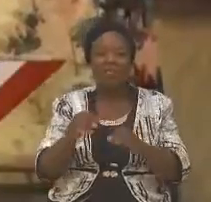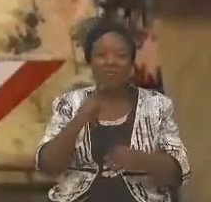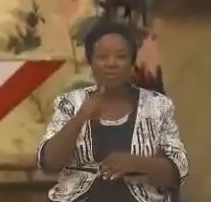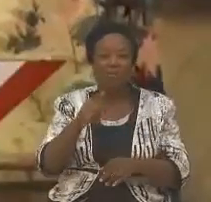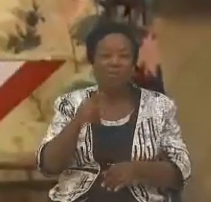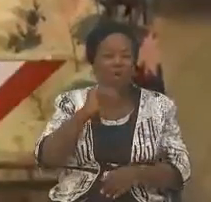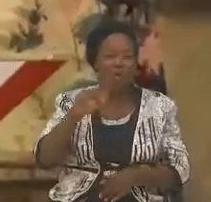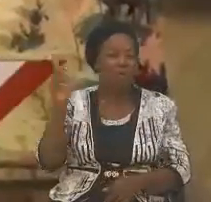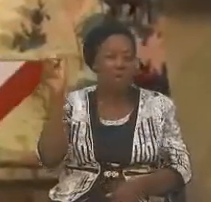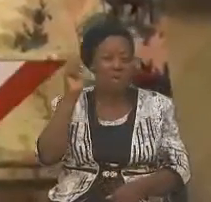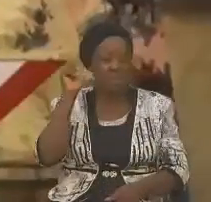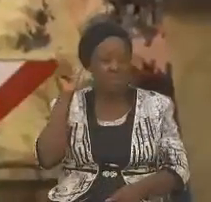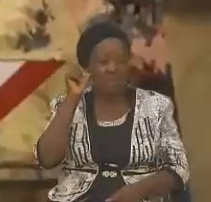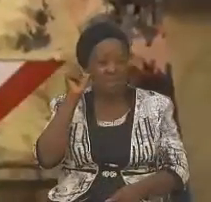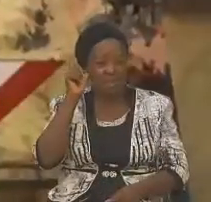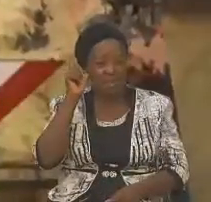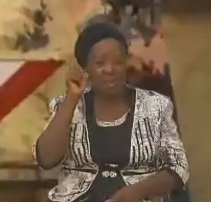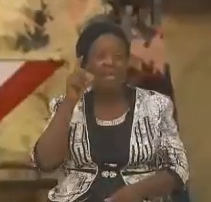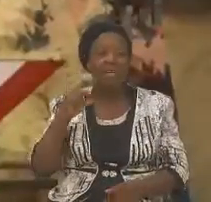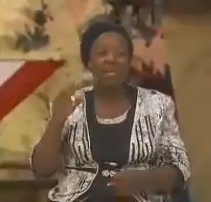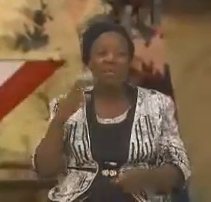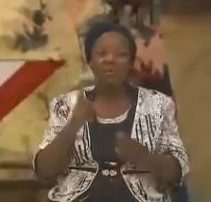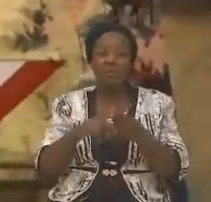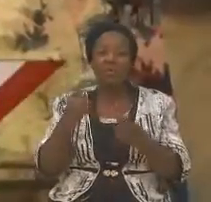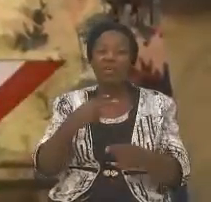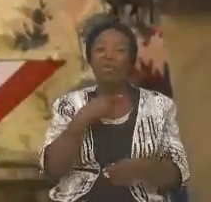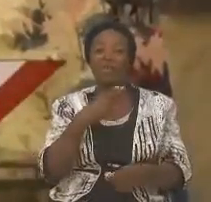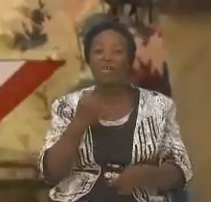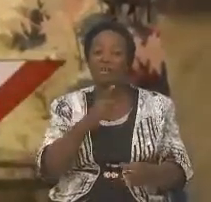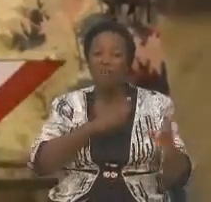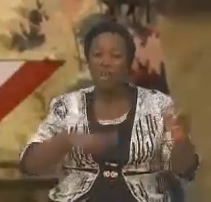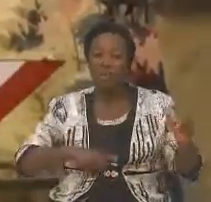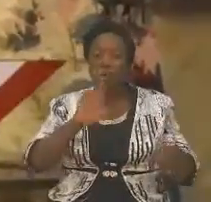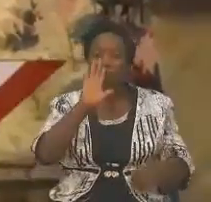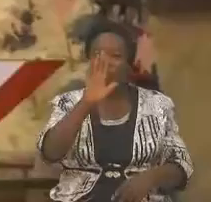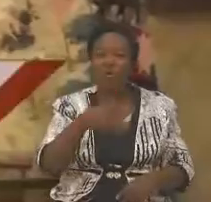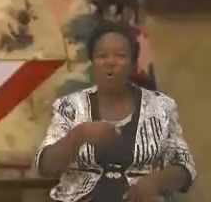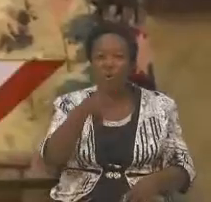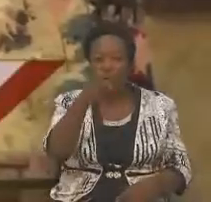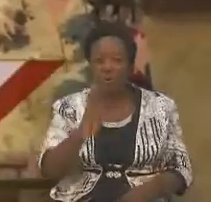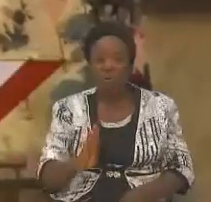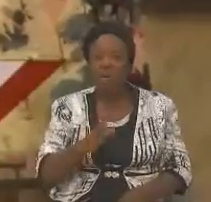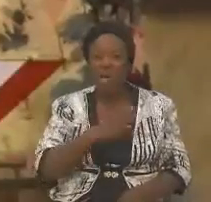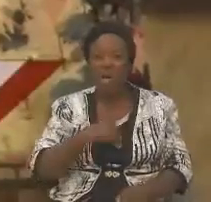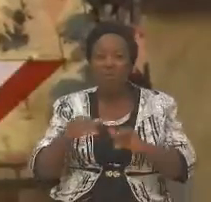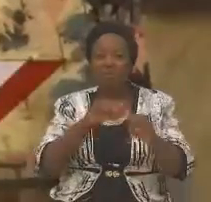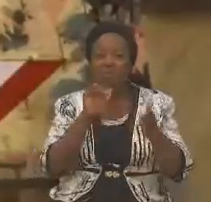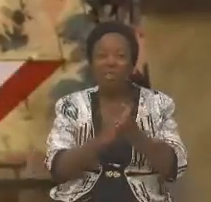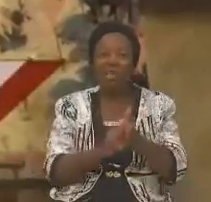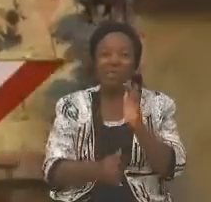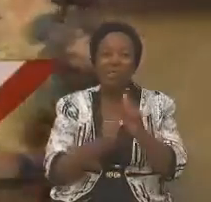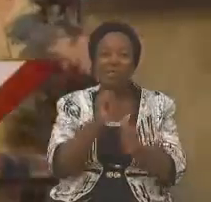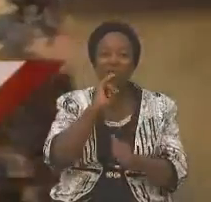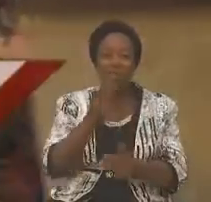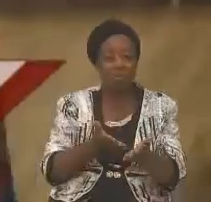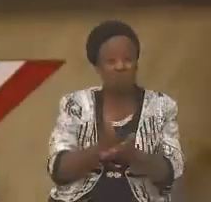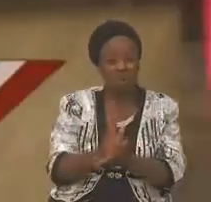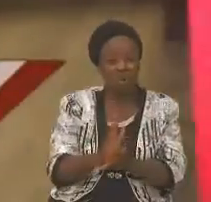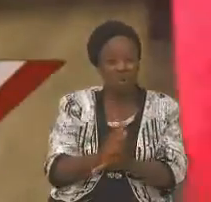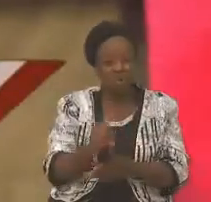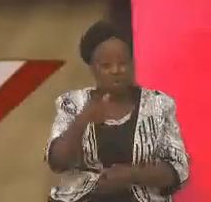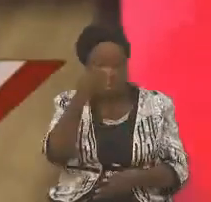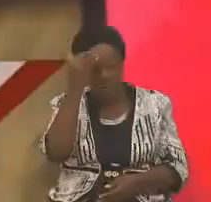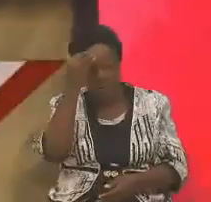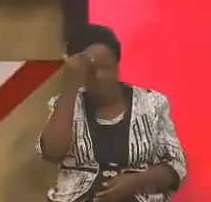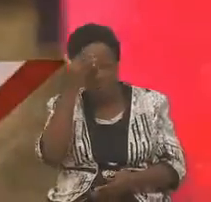if thou wilt diligently hearken unto the voice of the Lord thy God, and will do that which